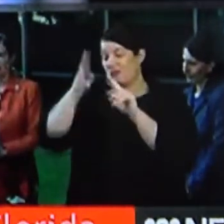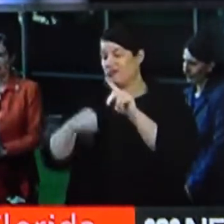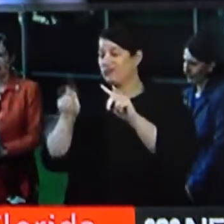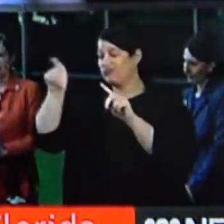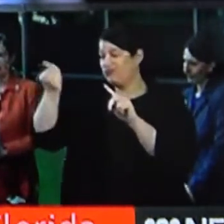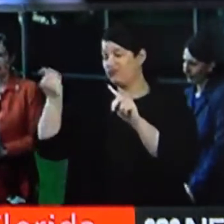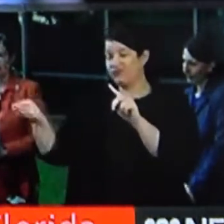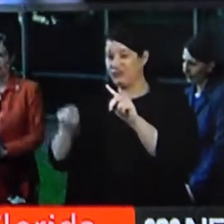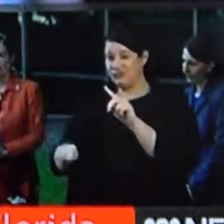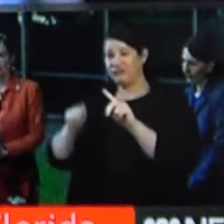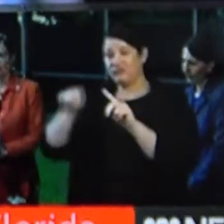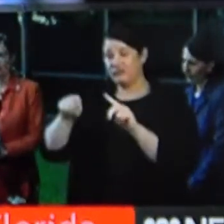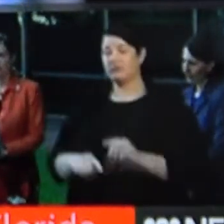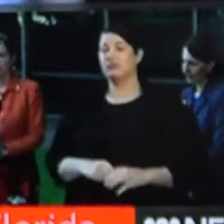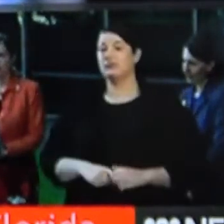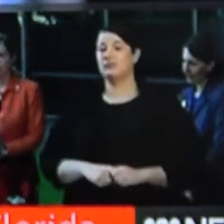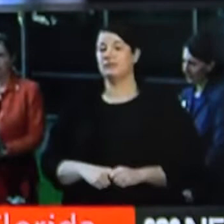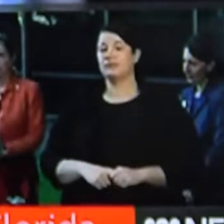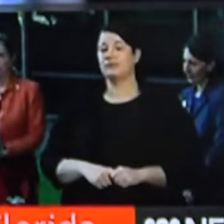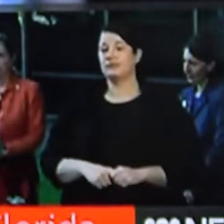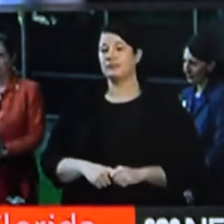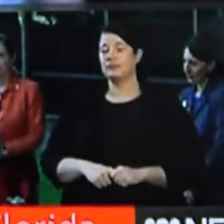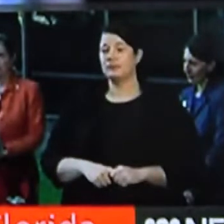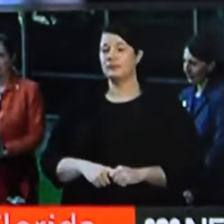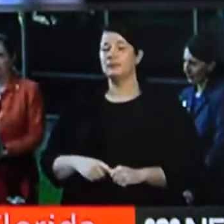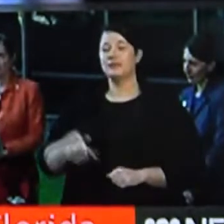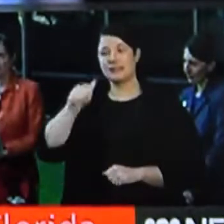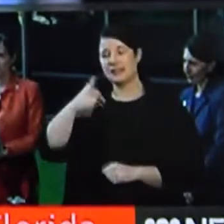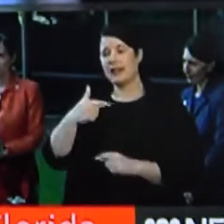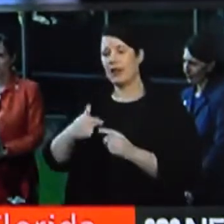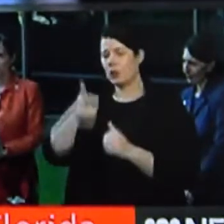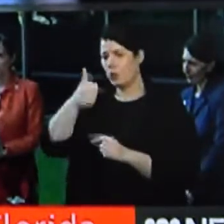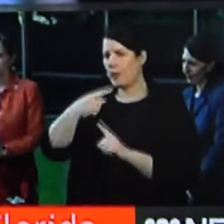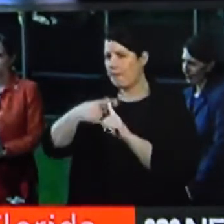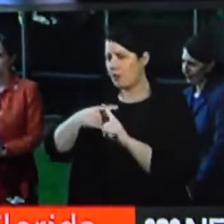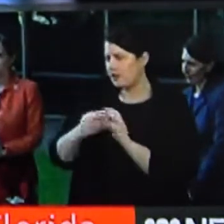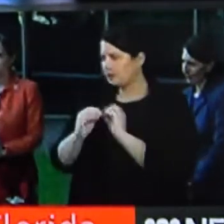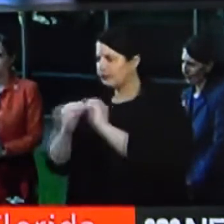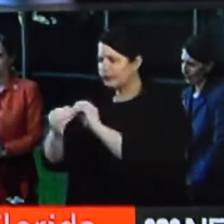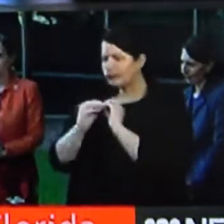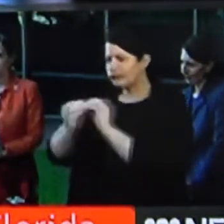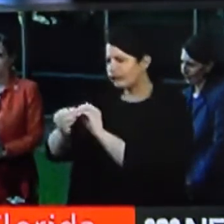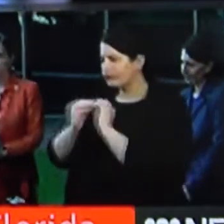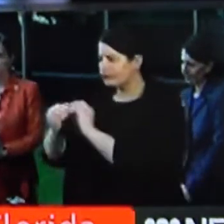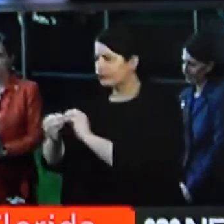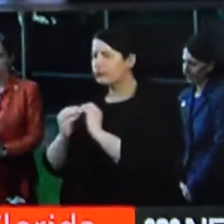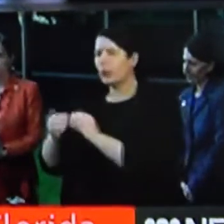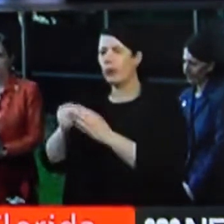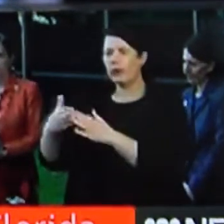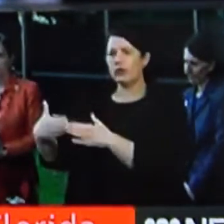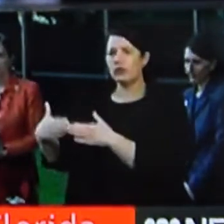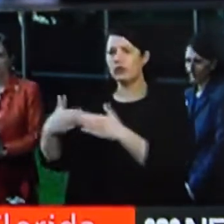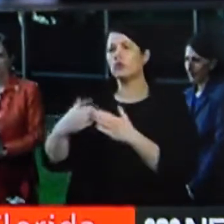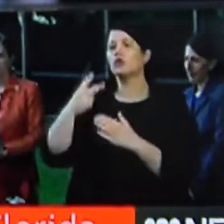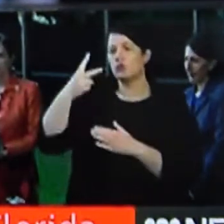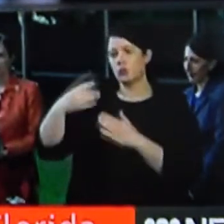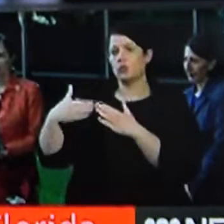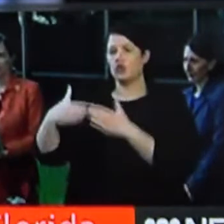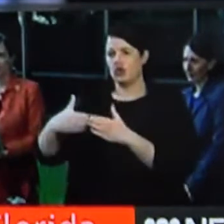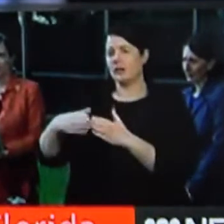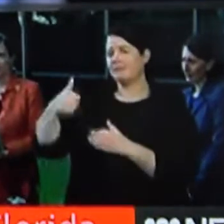say that after a positive day with Border Force and the cruise liners, 2 ships are